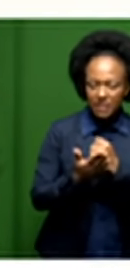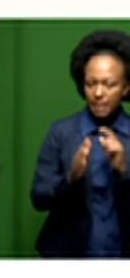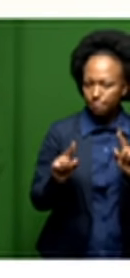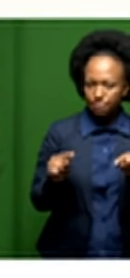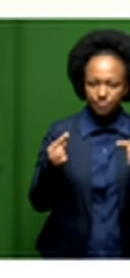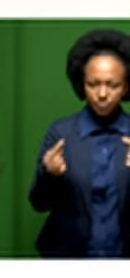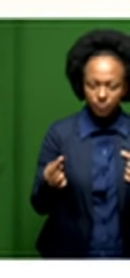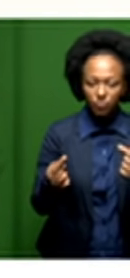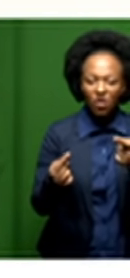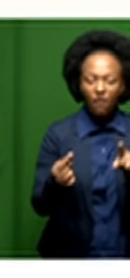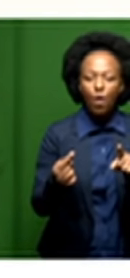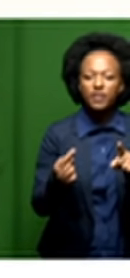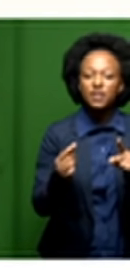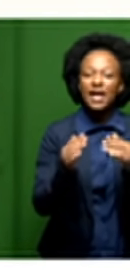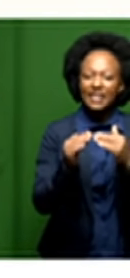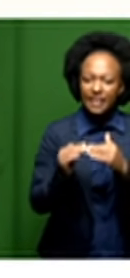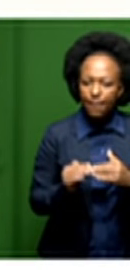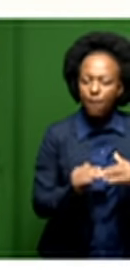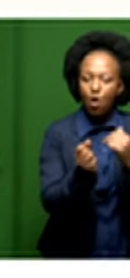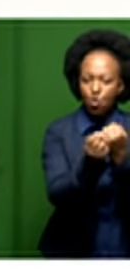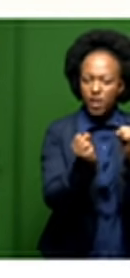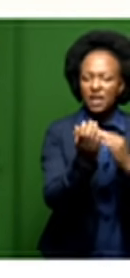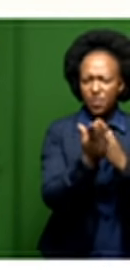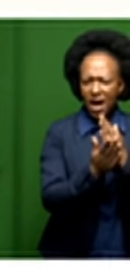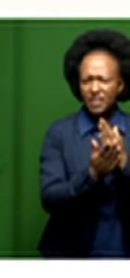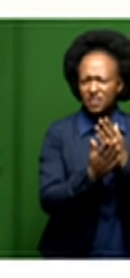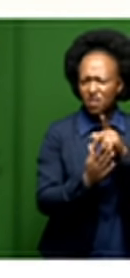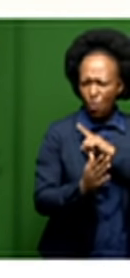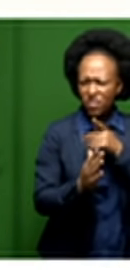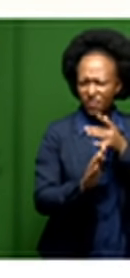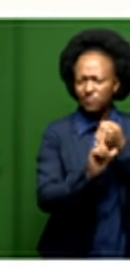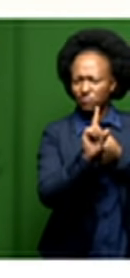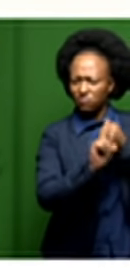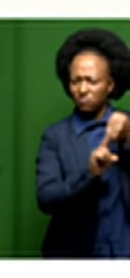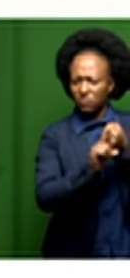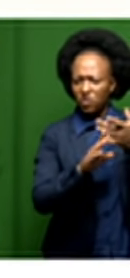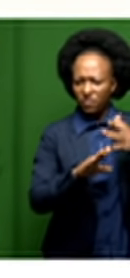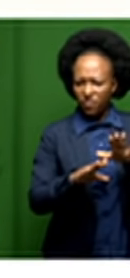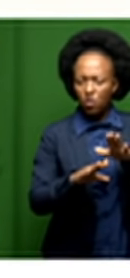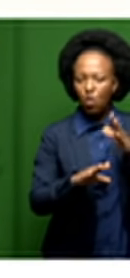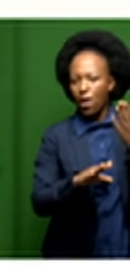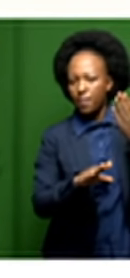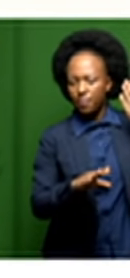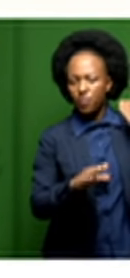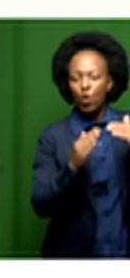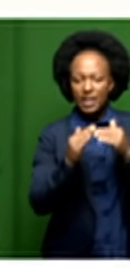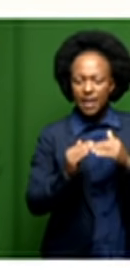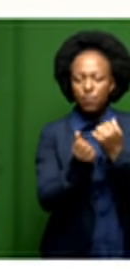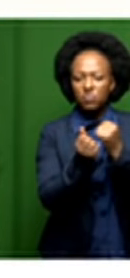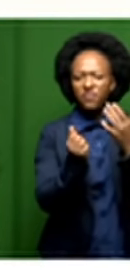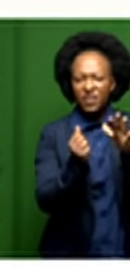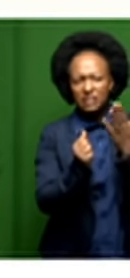exercising their democratic right, which has been fought for when democracy was brought into South